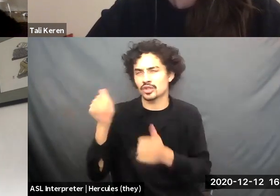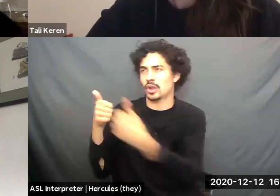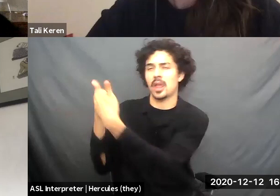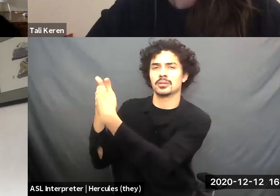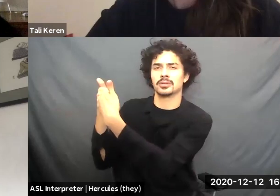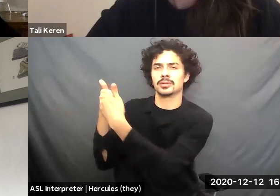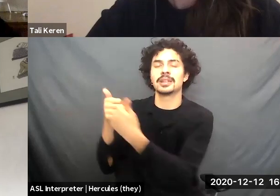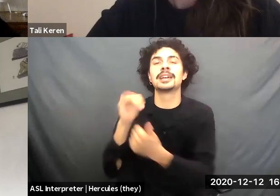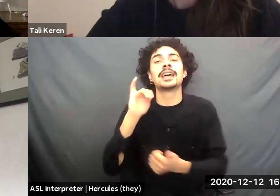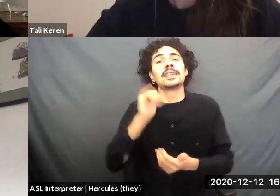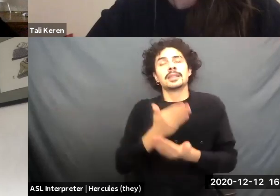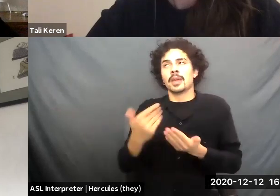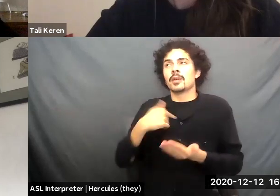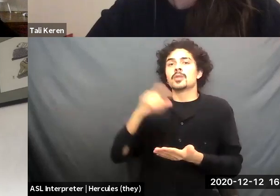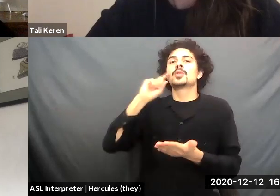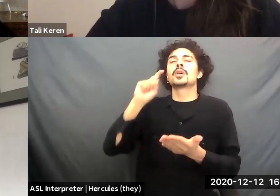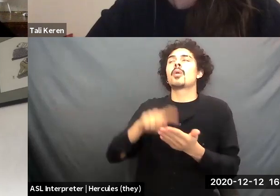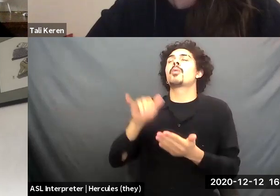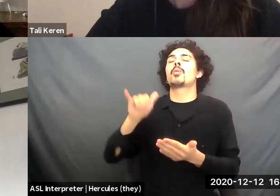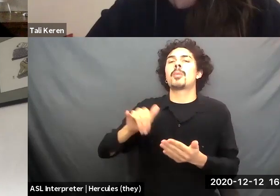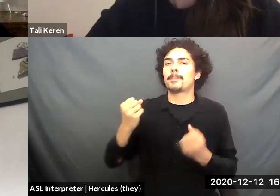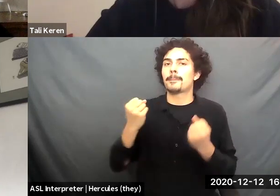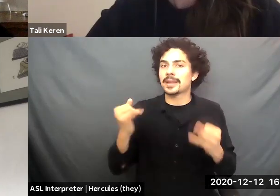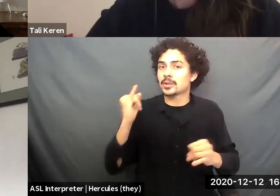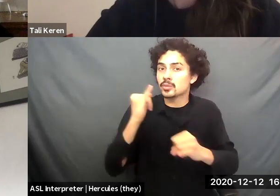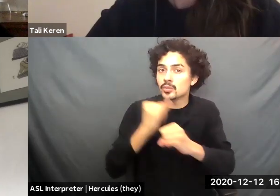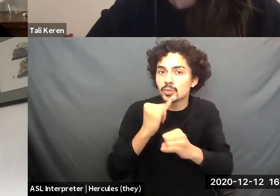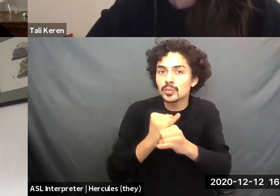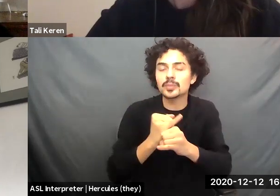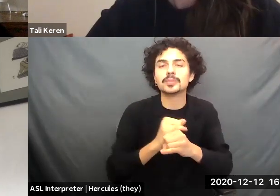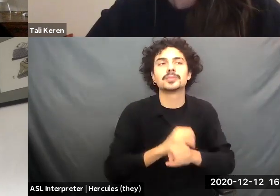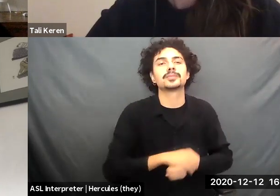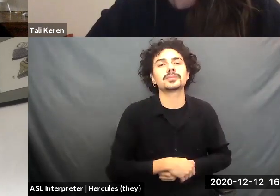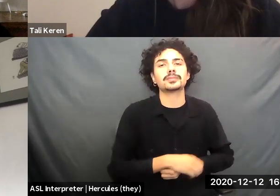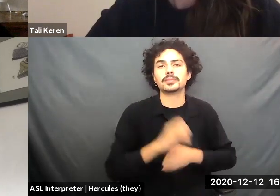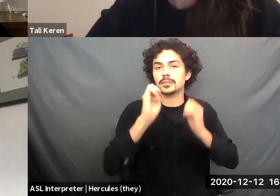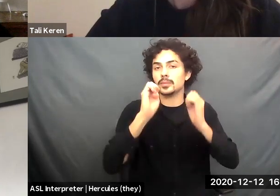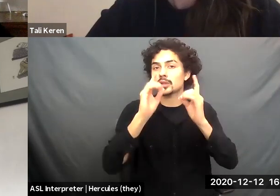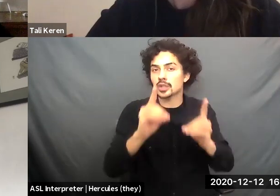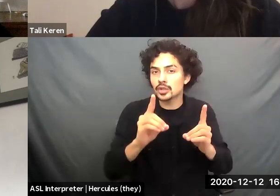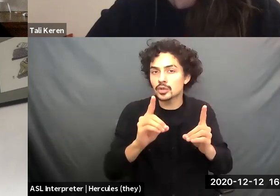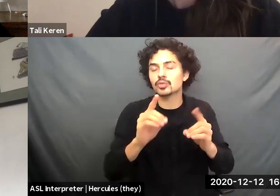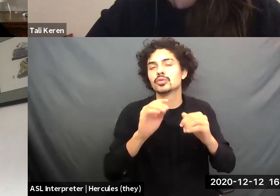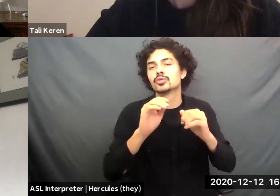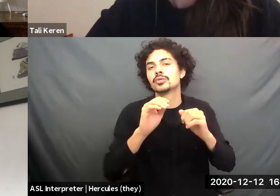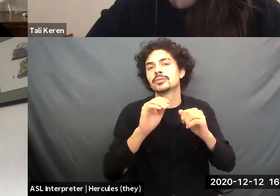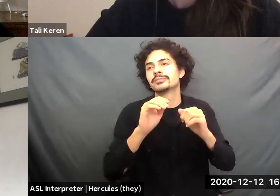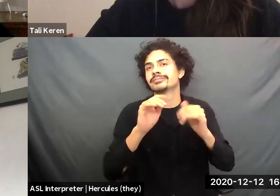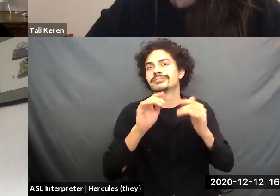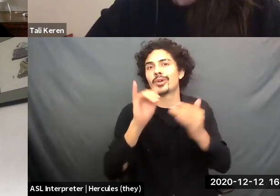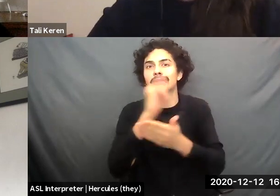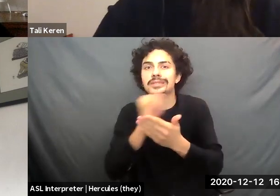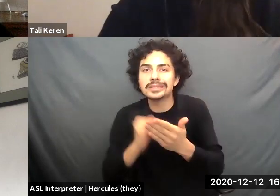something I'm noticing that so many institutions, educational, artistic, and otherwise are kind of